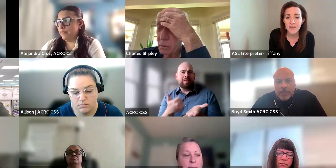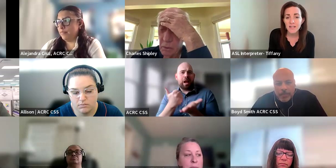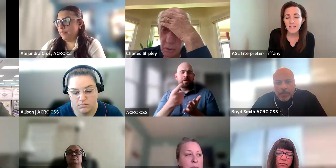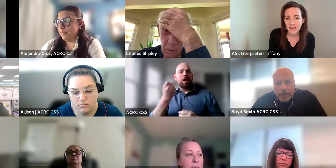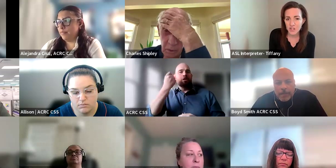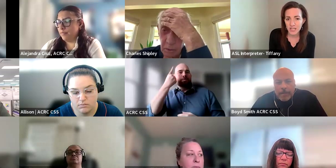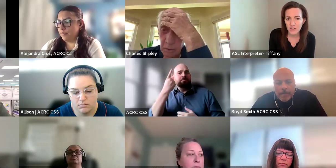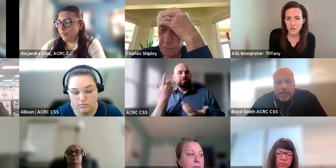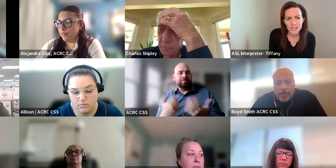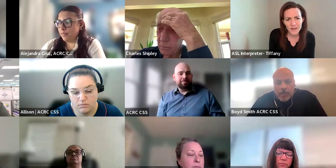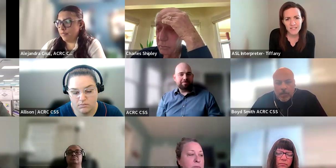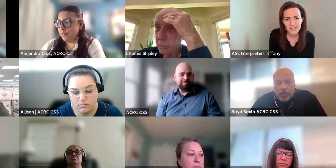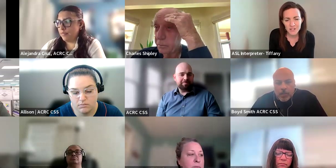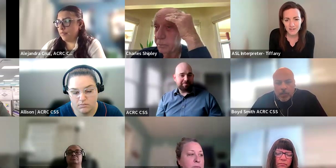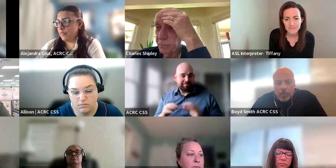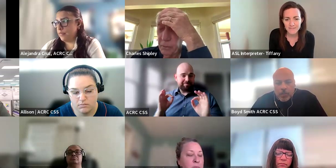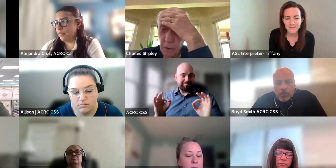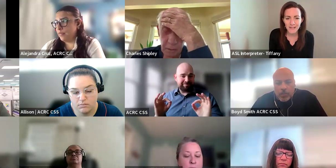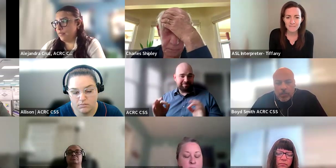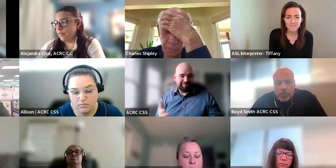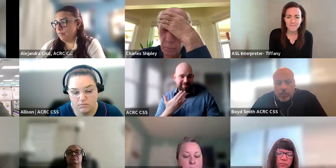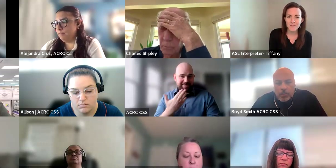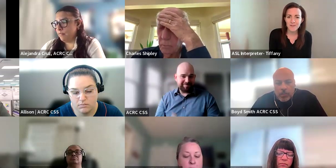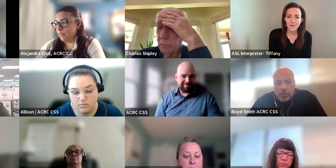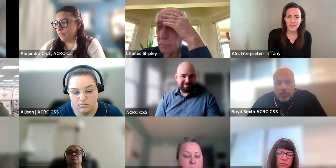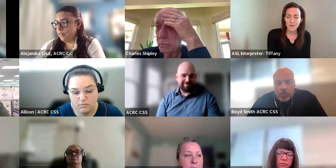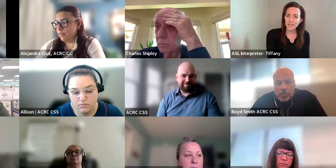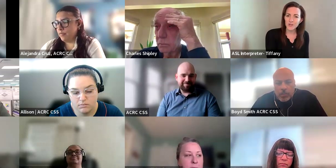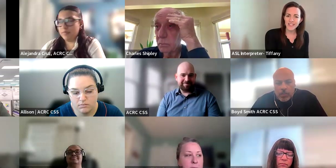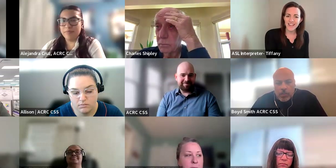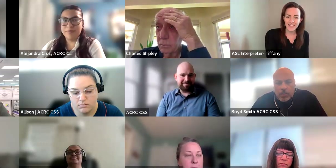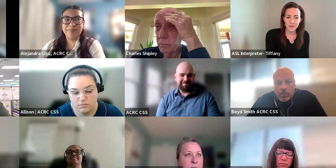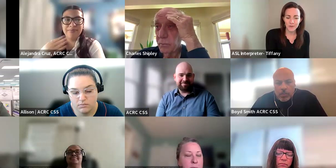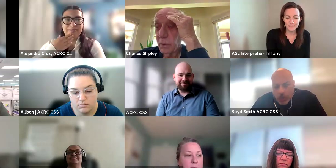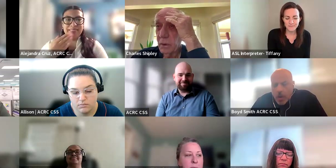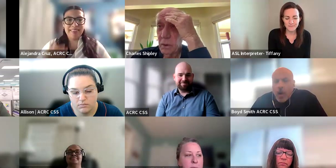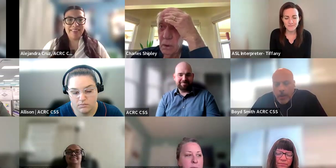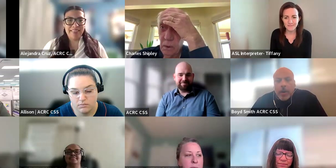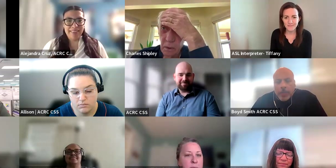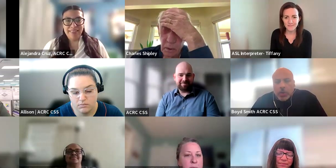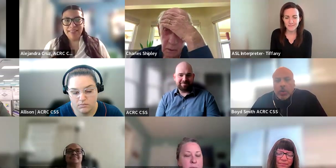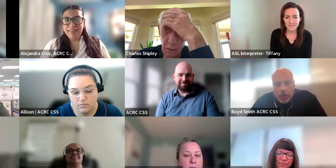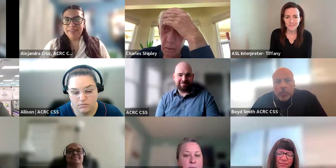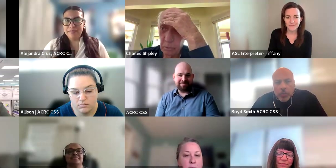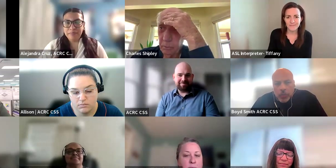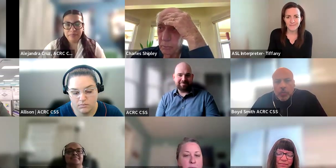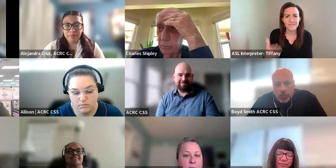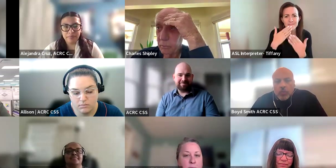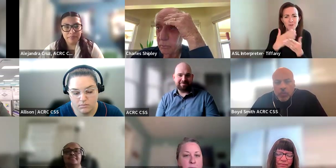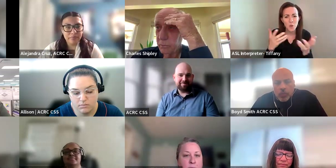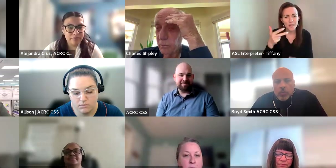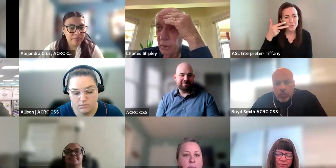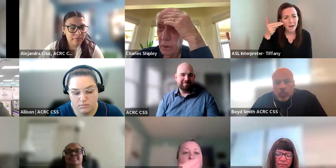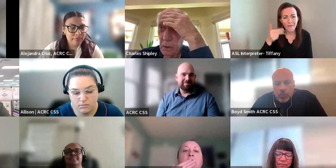you guys, to educate you, and to have a discussion. Yeah. So hopefully everybody enjoyed that. Thank you. Thank you so much,